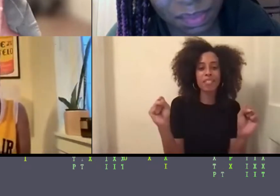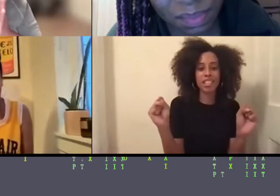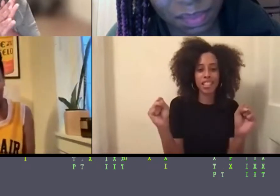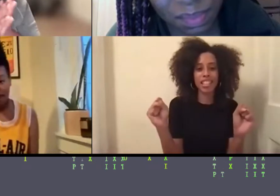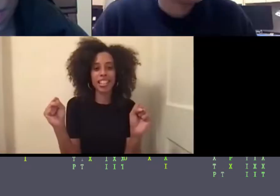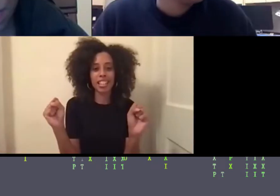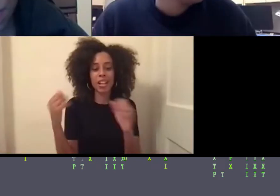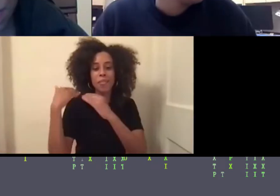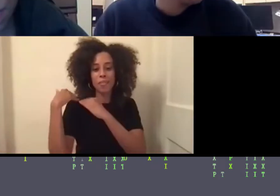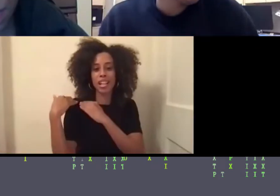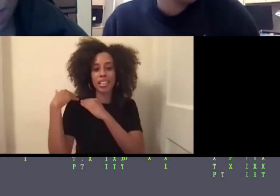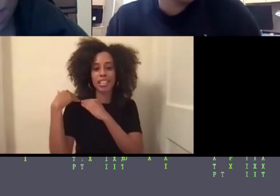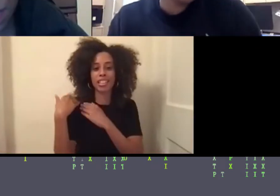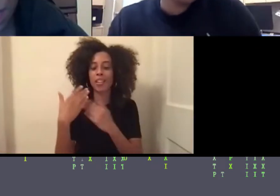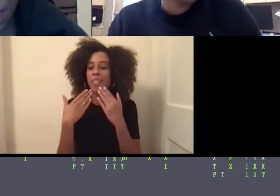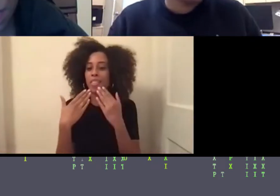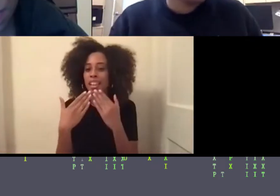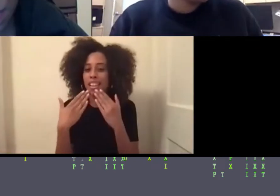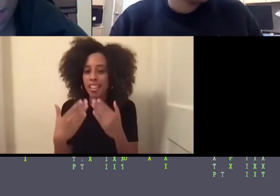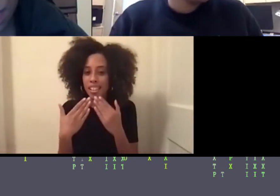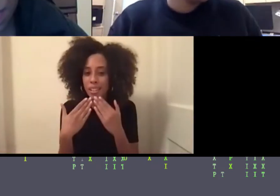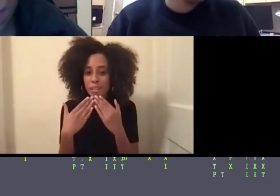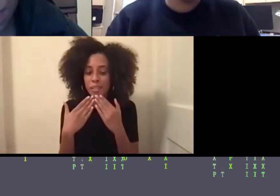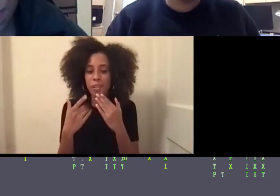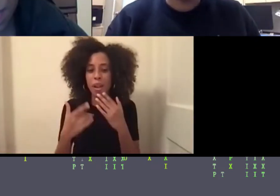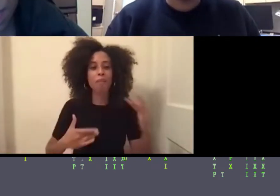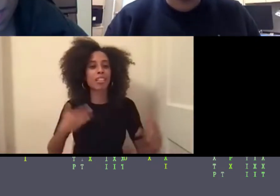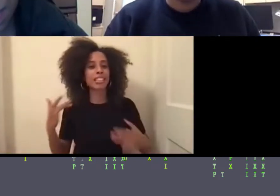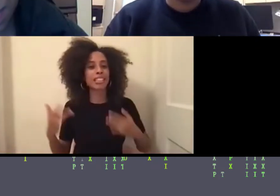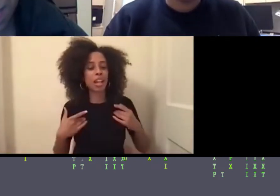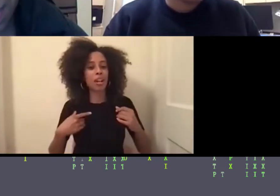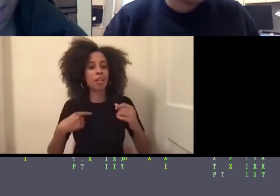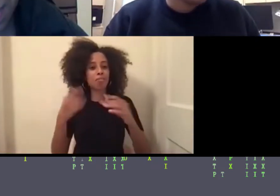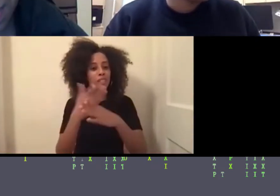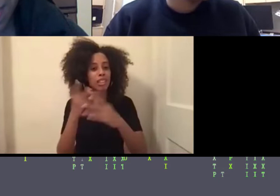introductions, and I'm really thrilled to be sharing the space with all of you this evening.